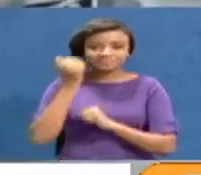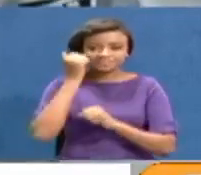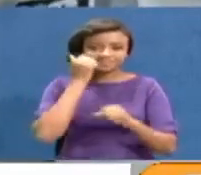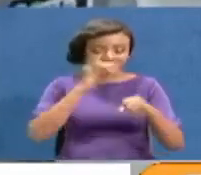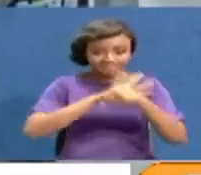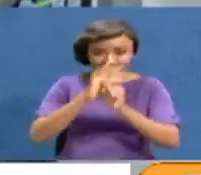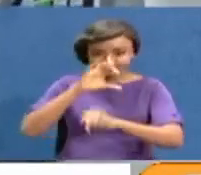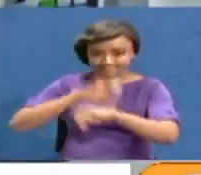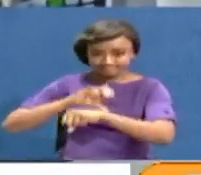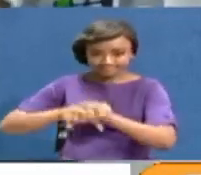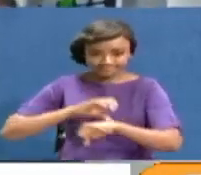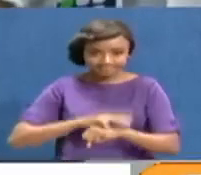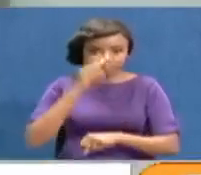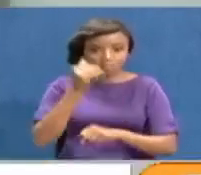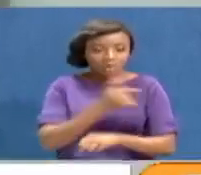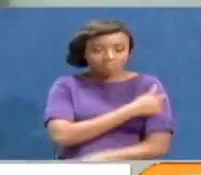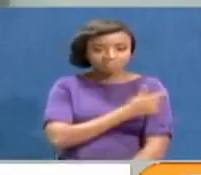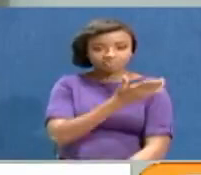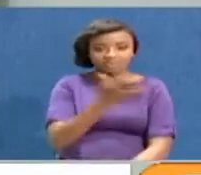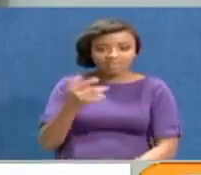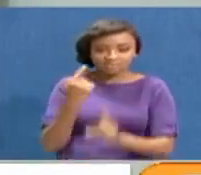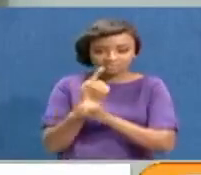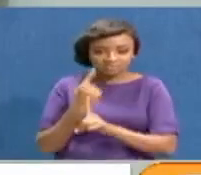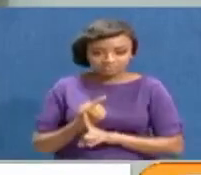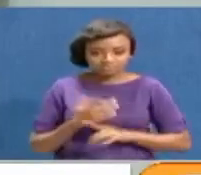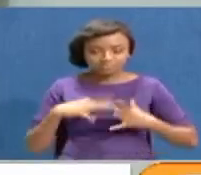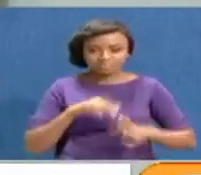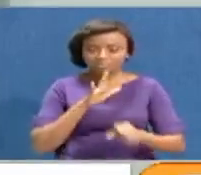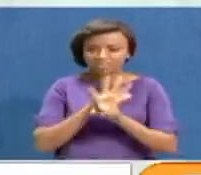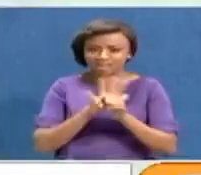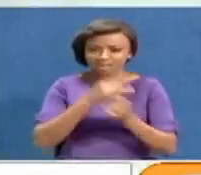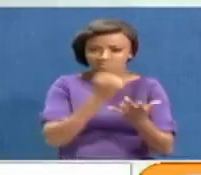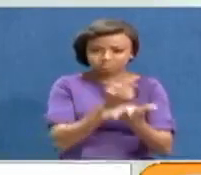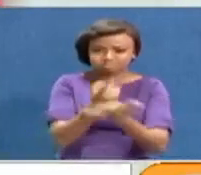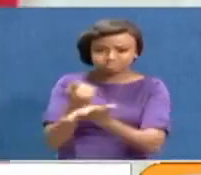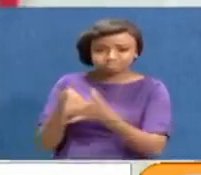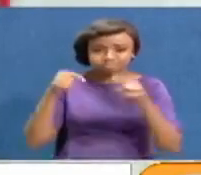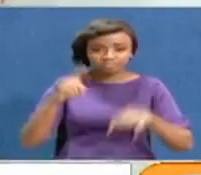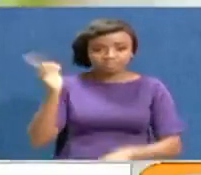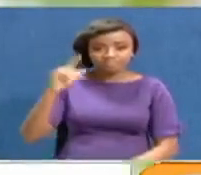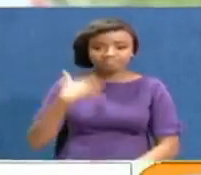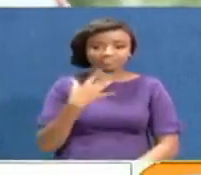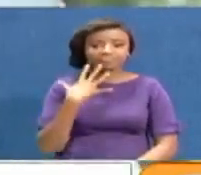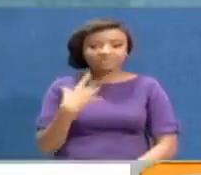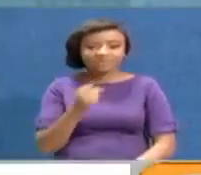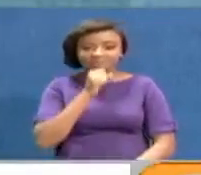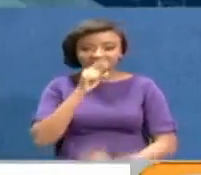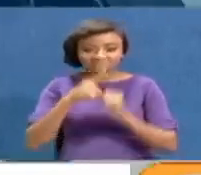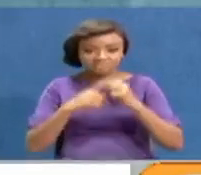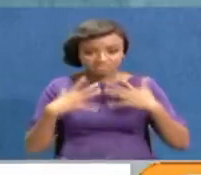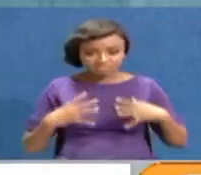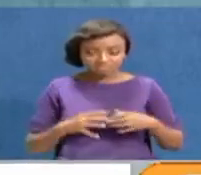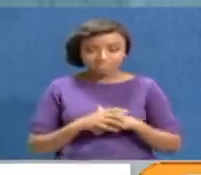Cases rising by the day as hospitals record high numbers of admissions. Nairobi, which recorded 556 new